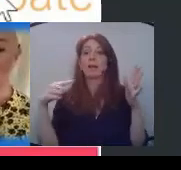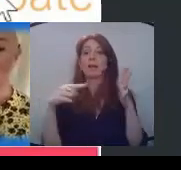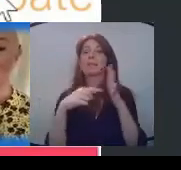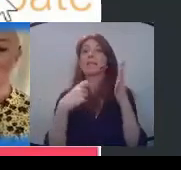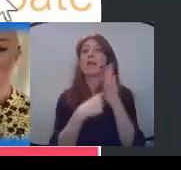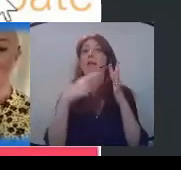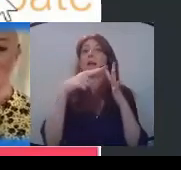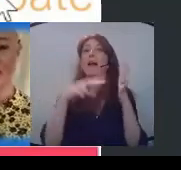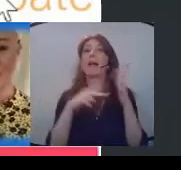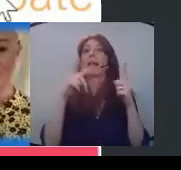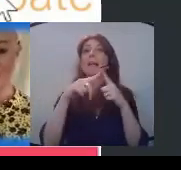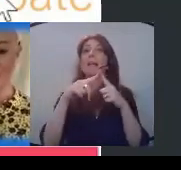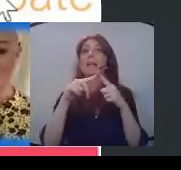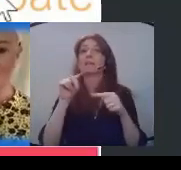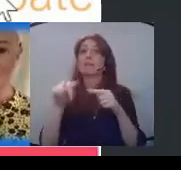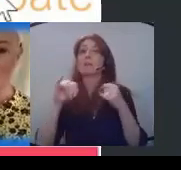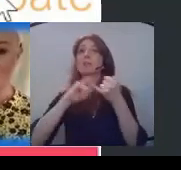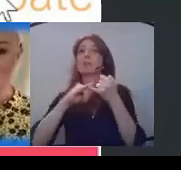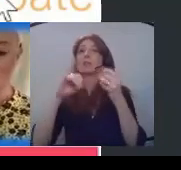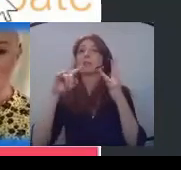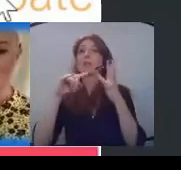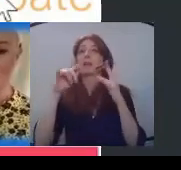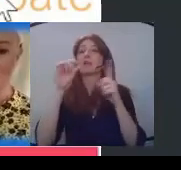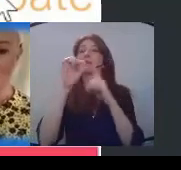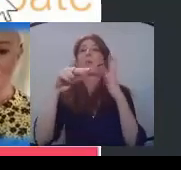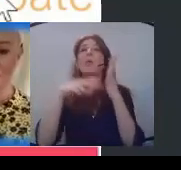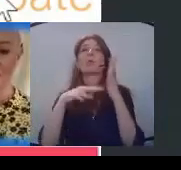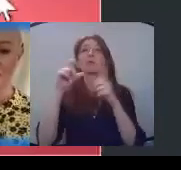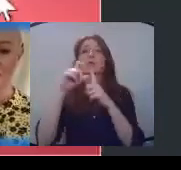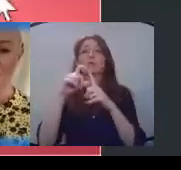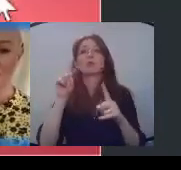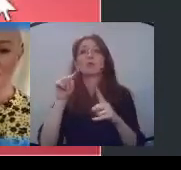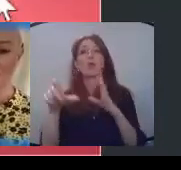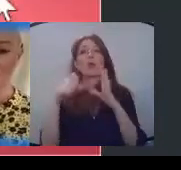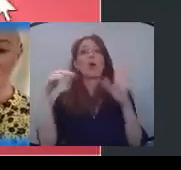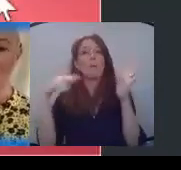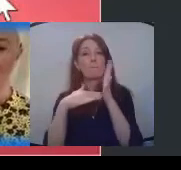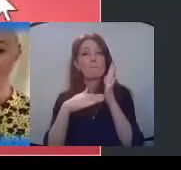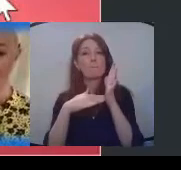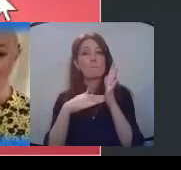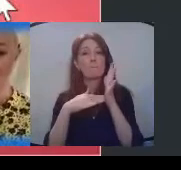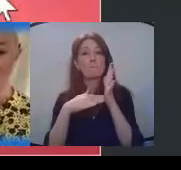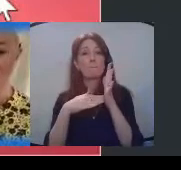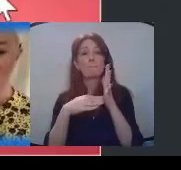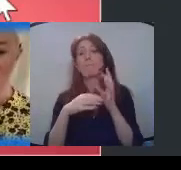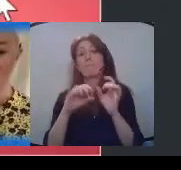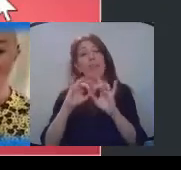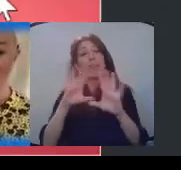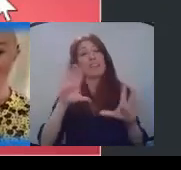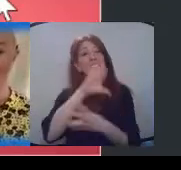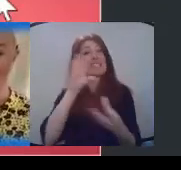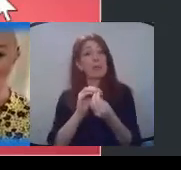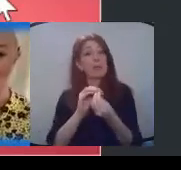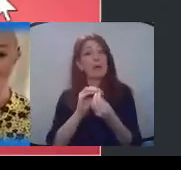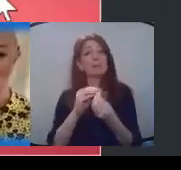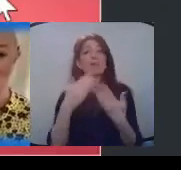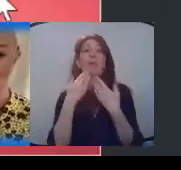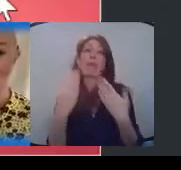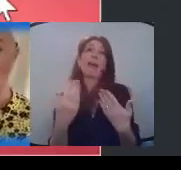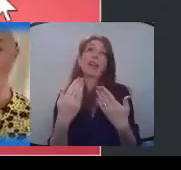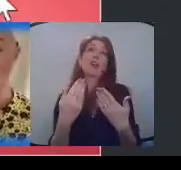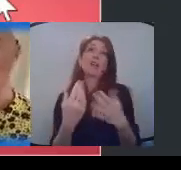trine@spawn.com. So I think that pretty much sums it up. One more click. It totally does. So again, thank you for this